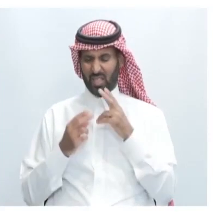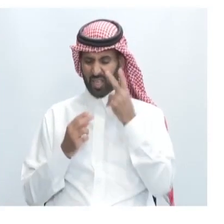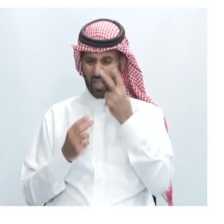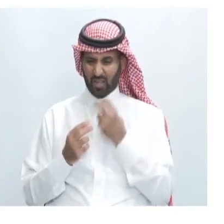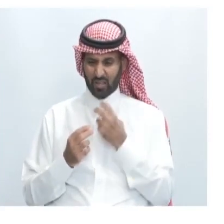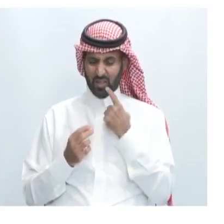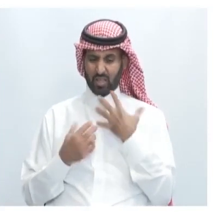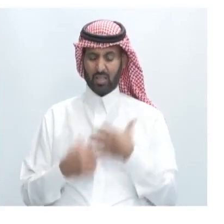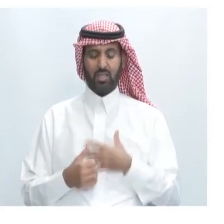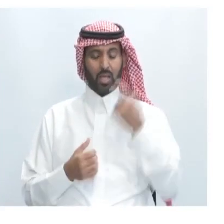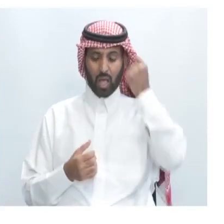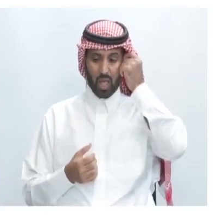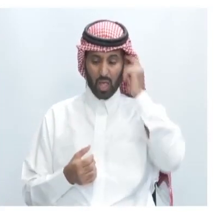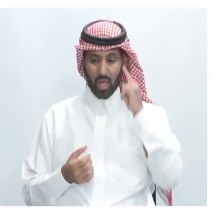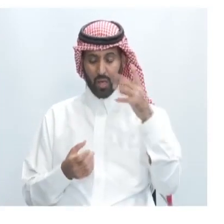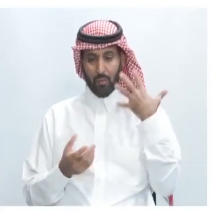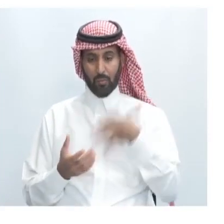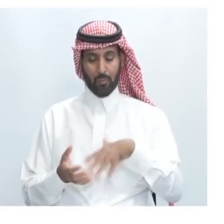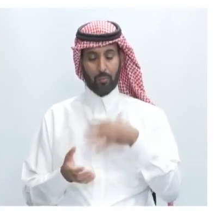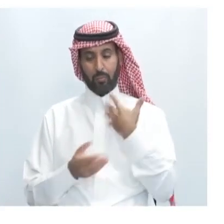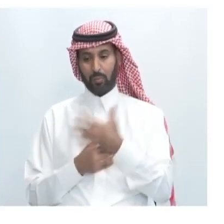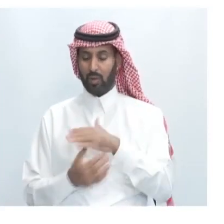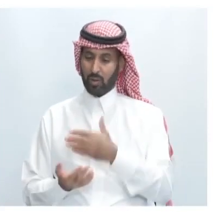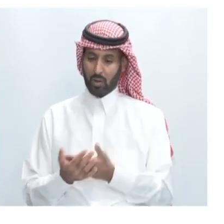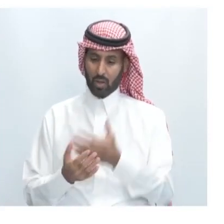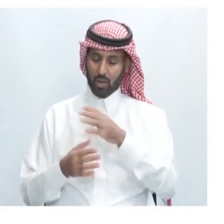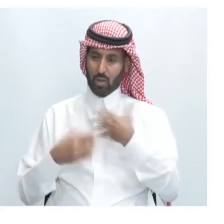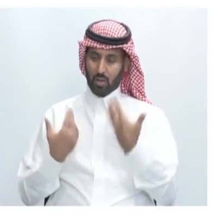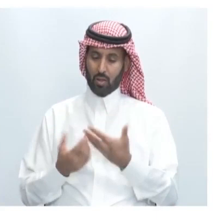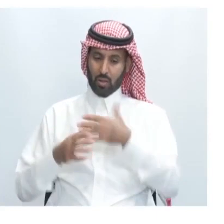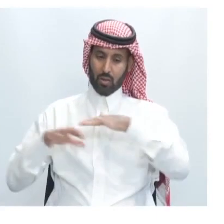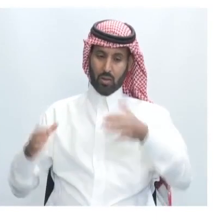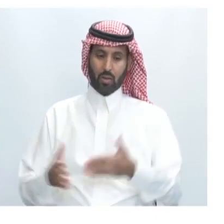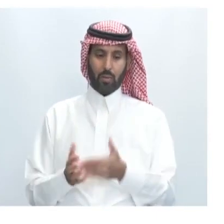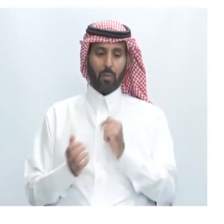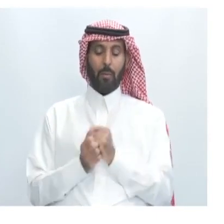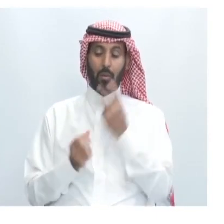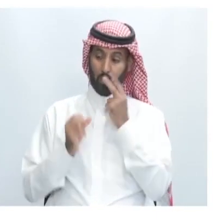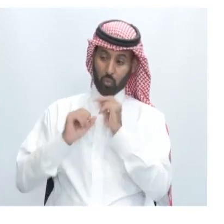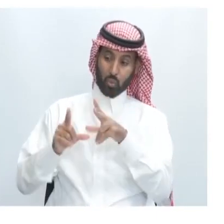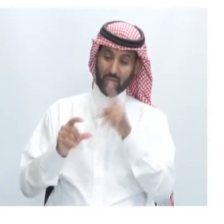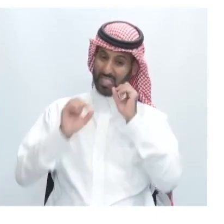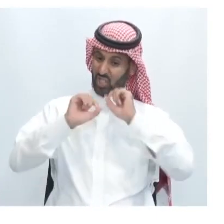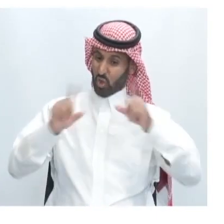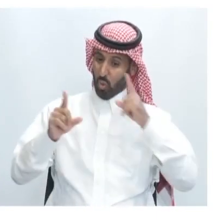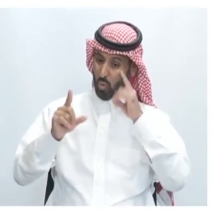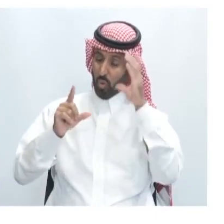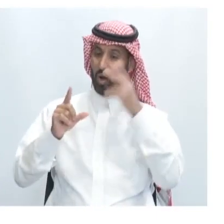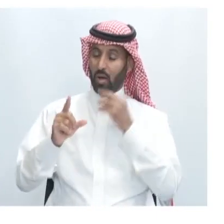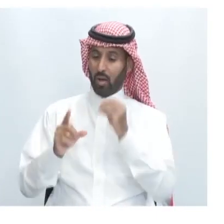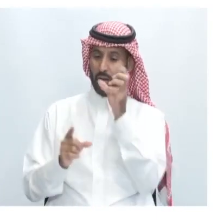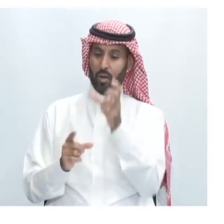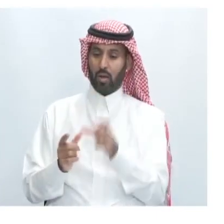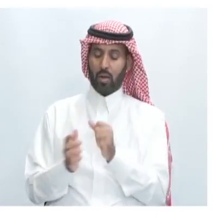Black represents mourning in most cultures, of course. Represents mean is a symbol